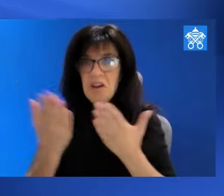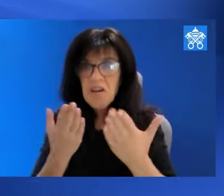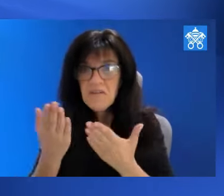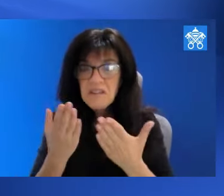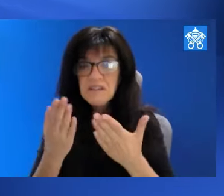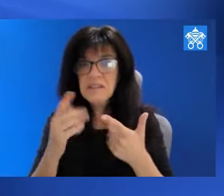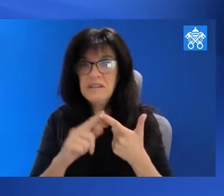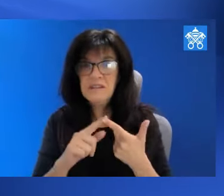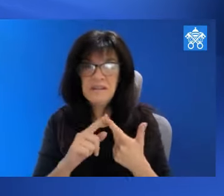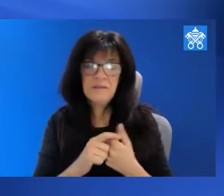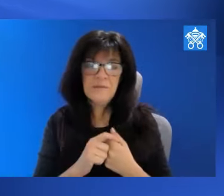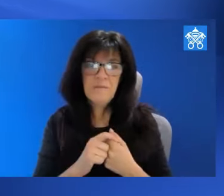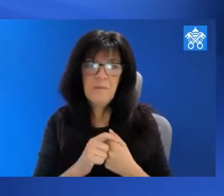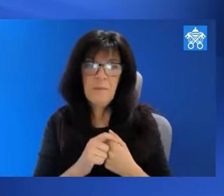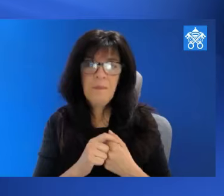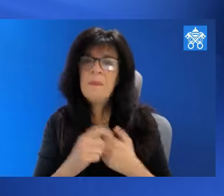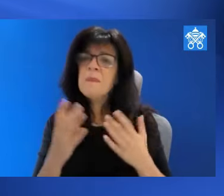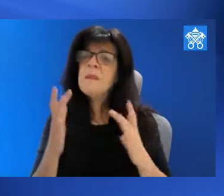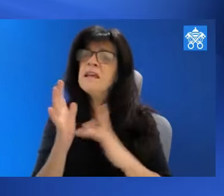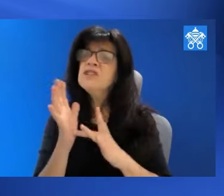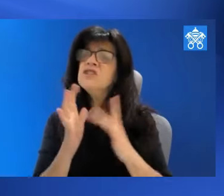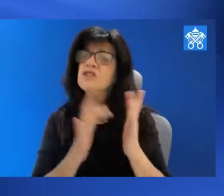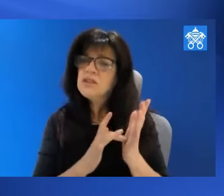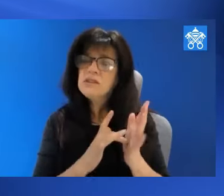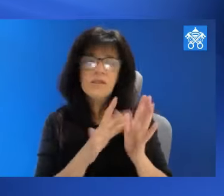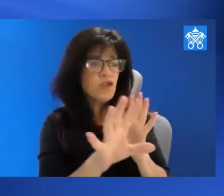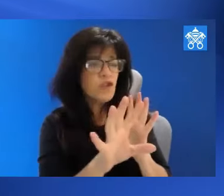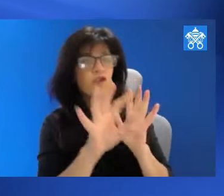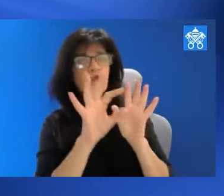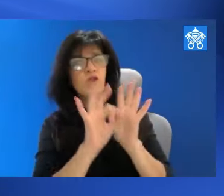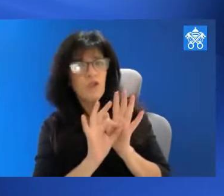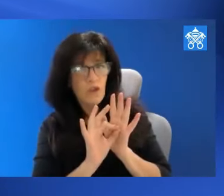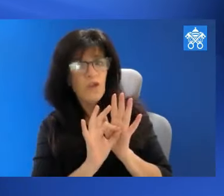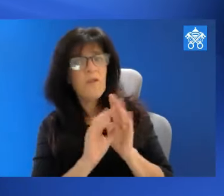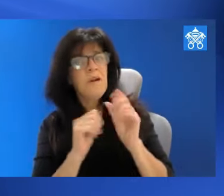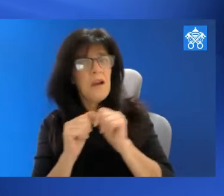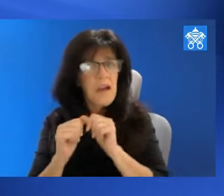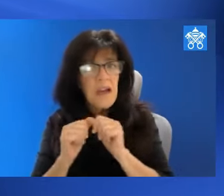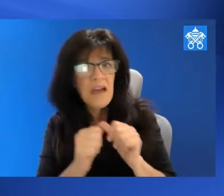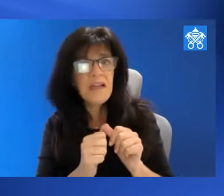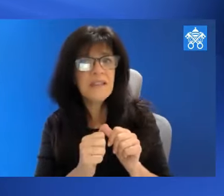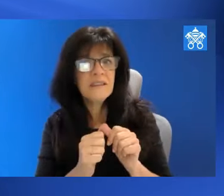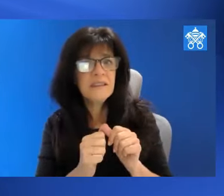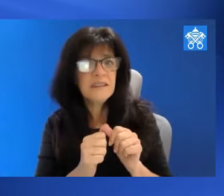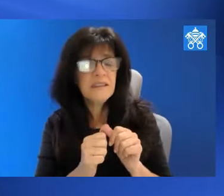chose them and continued and continued to believe in them.